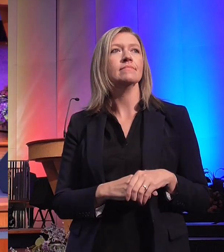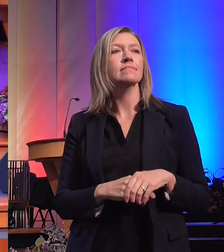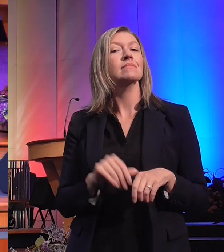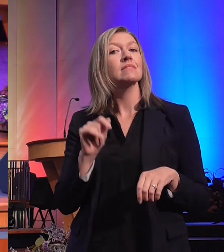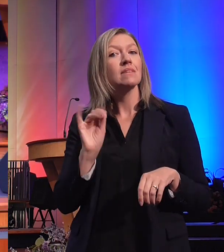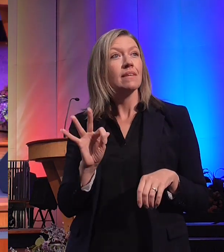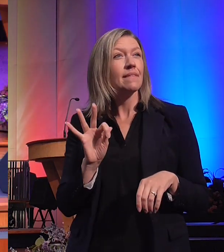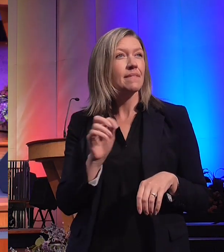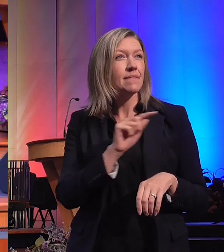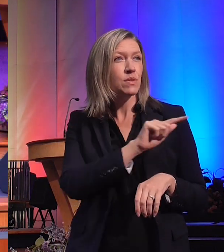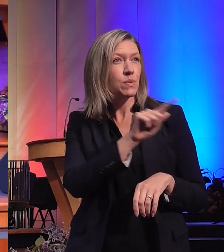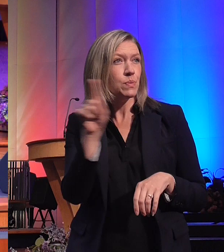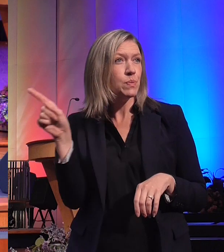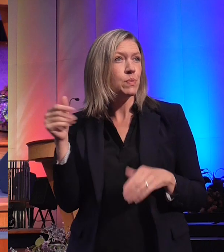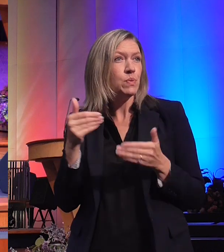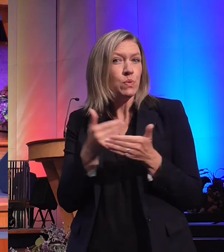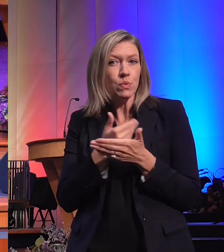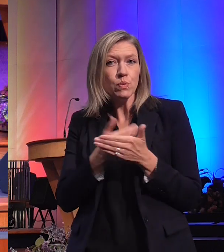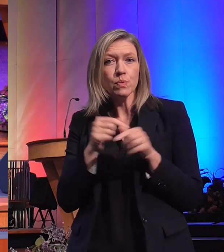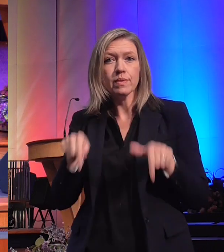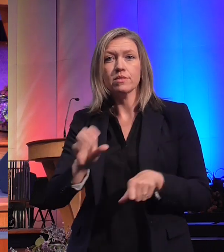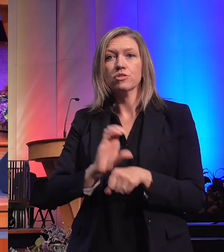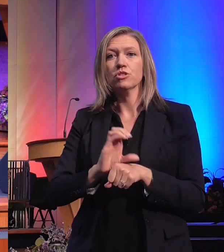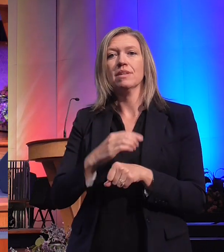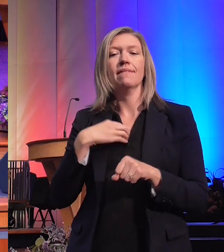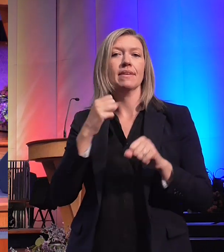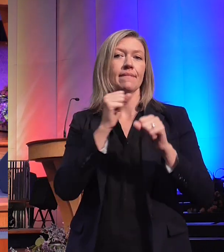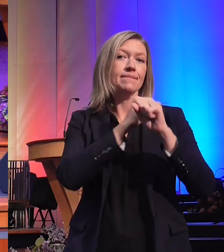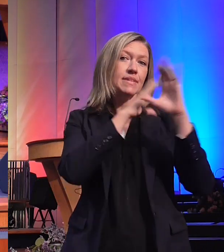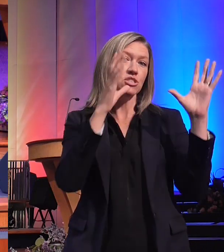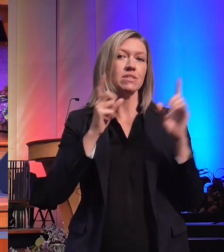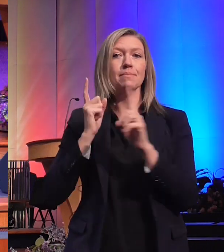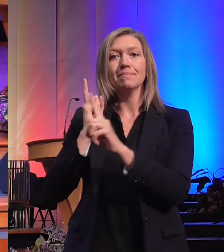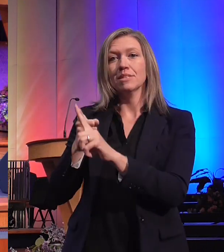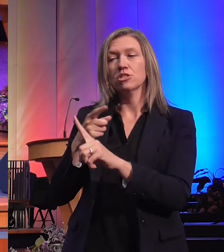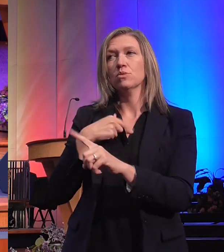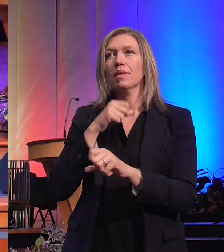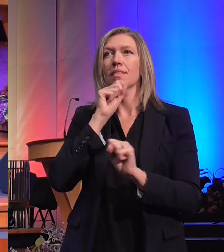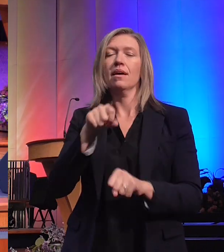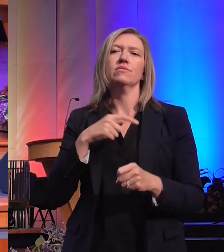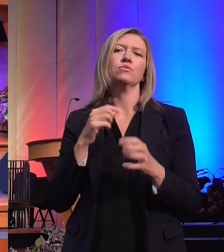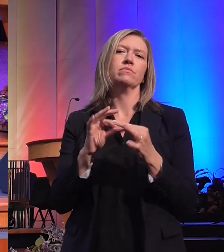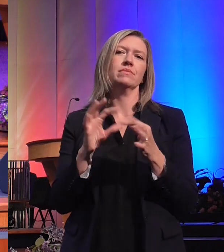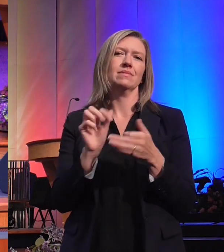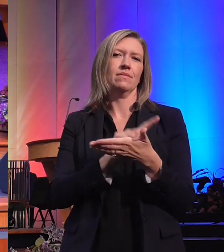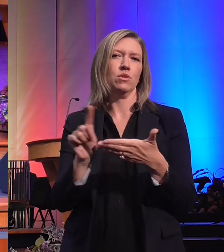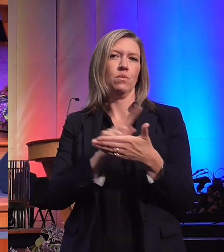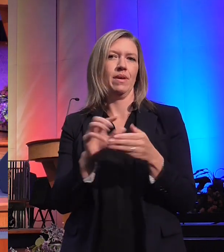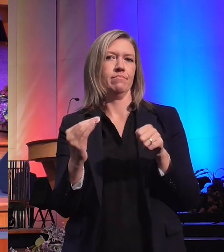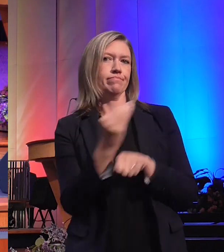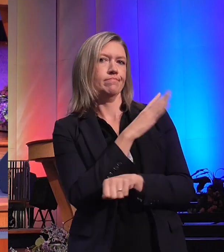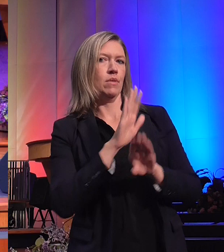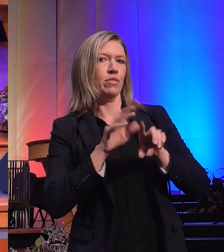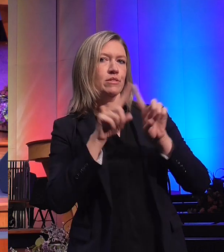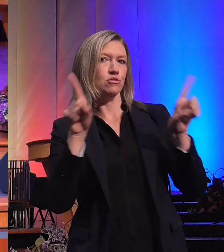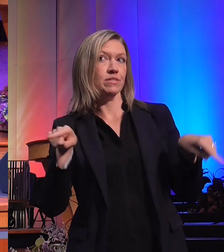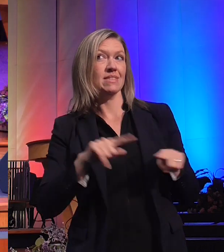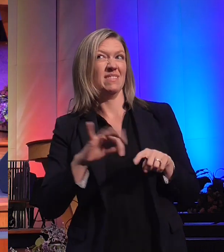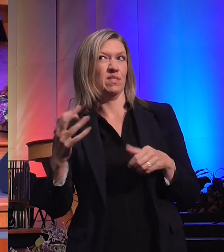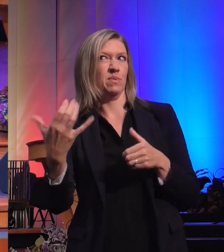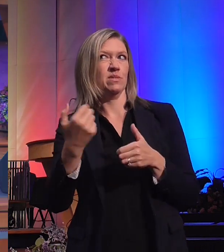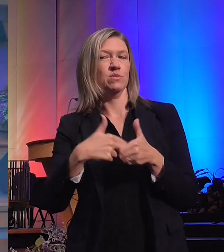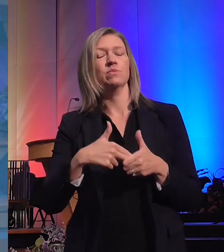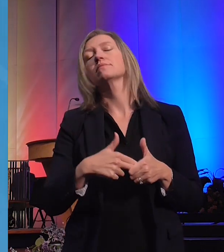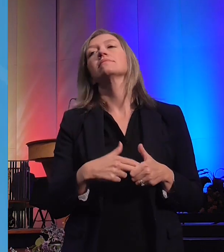And if you are new to Mile High, we have a vision and mission we love to recite each week that's coming up on the screens if you want to say it along with